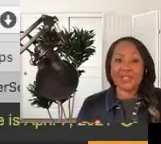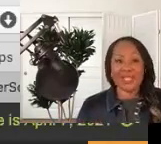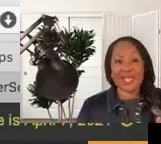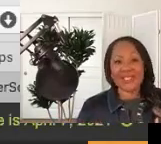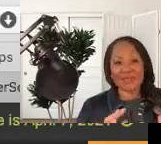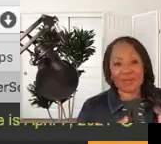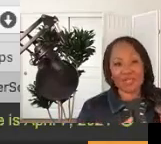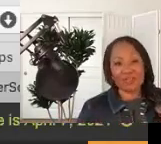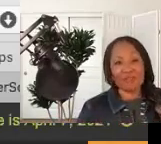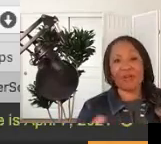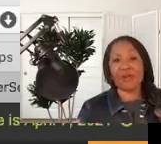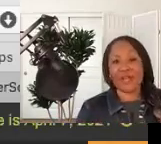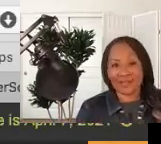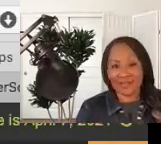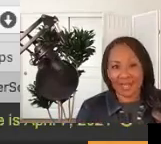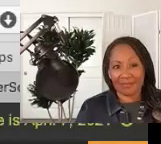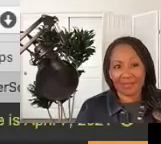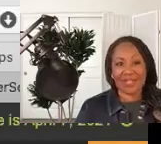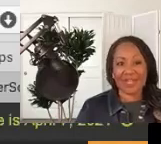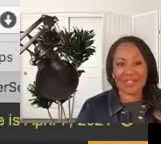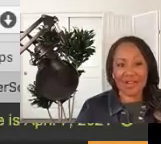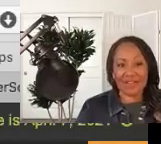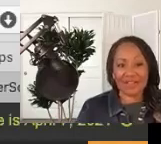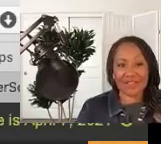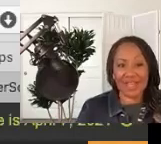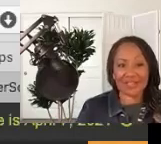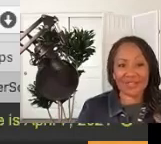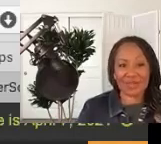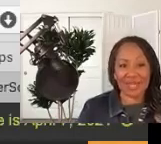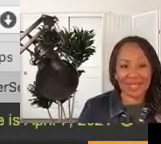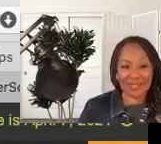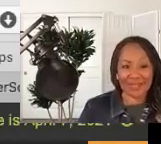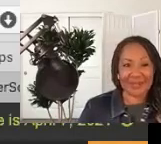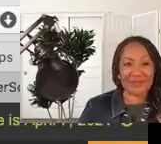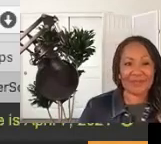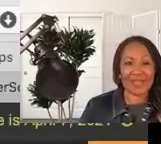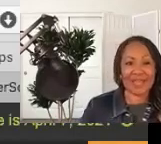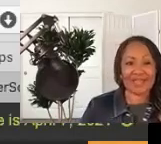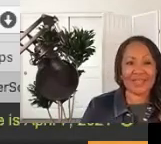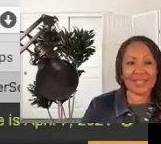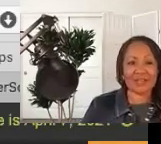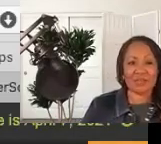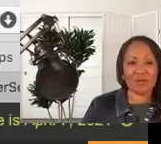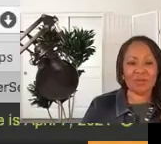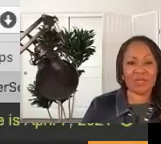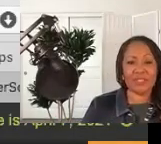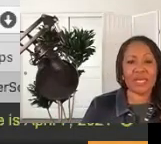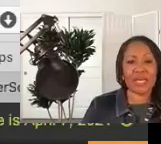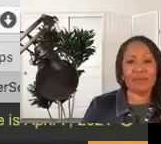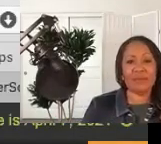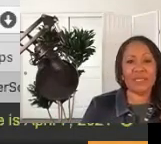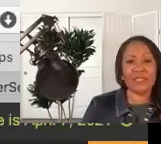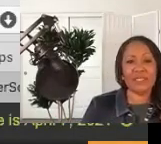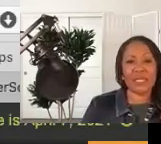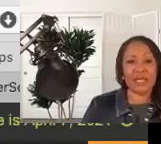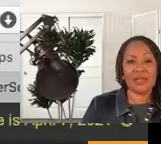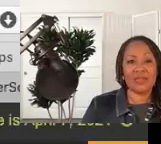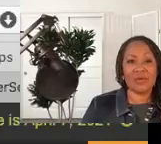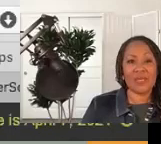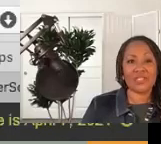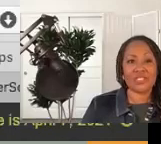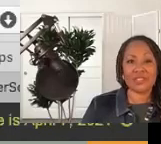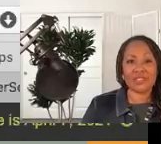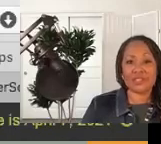write your text, put in your photo and save as often as you can. Okay, I think now's probably a good time to take